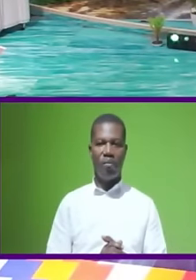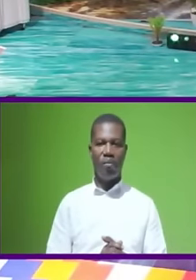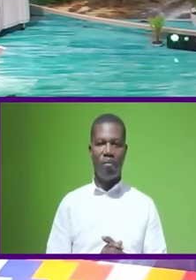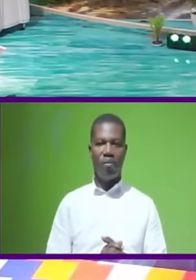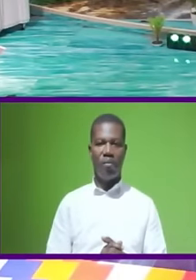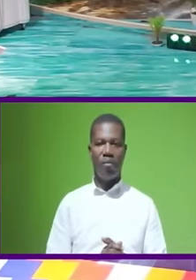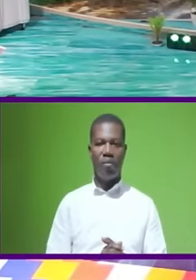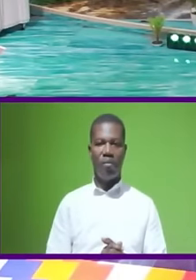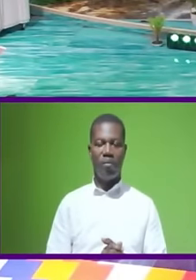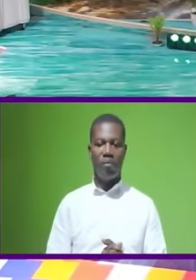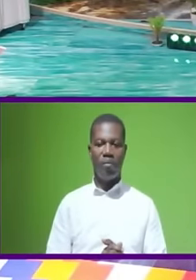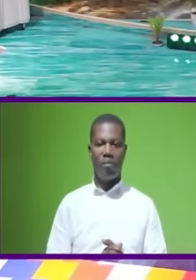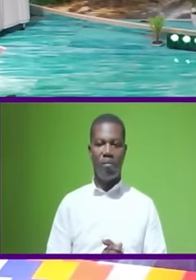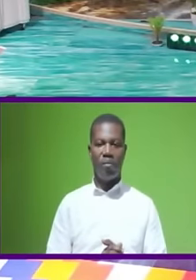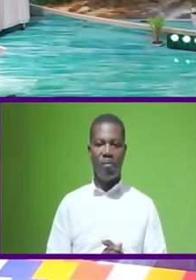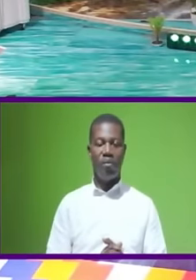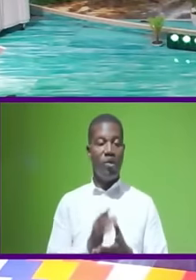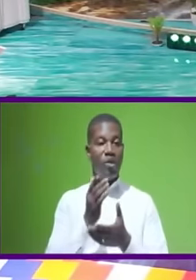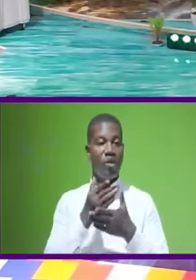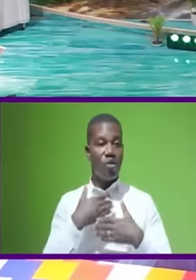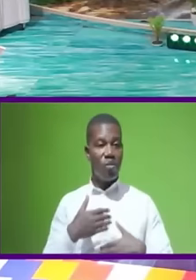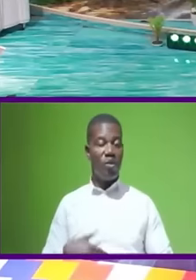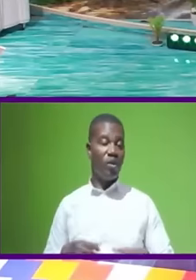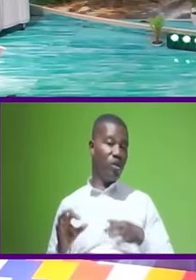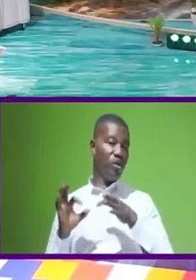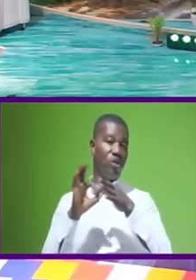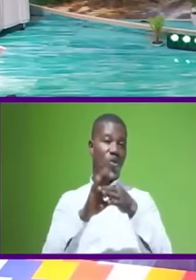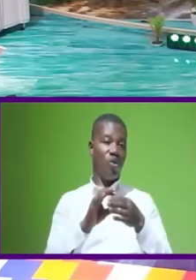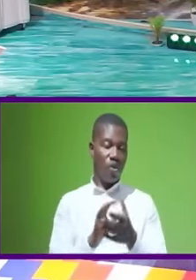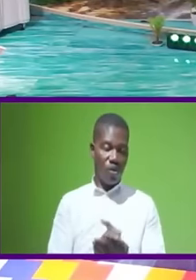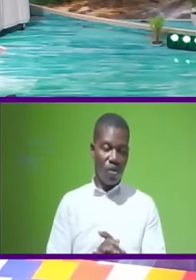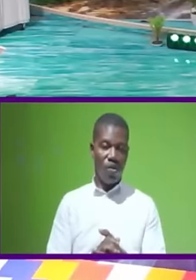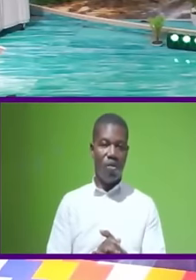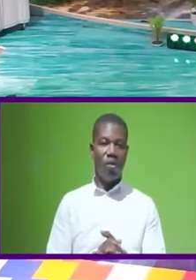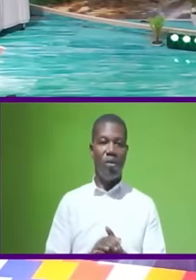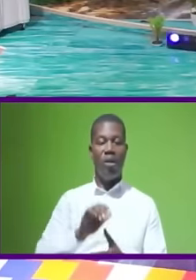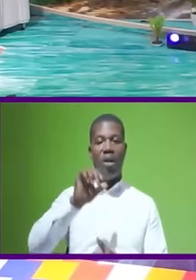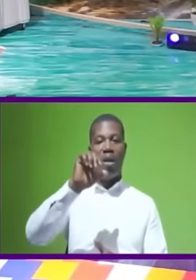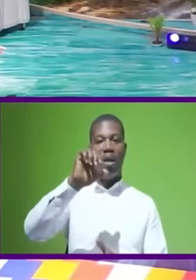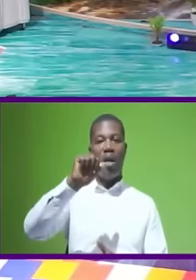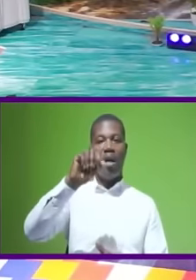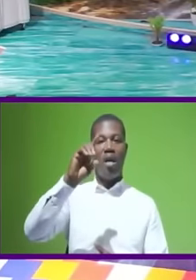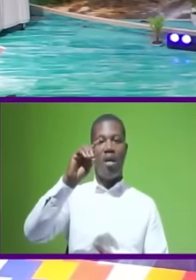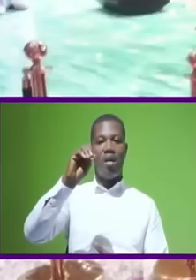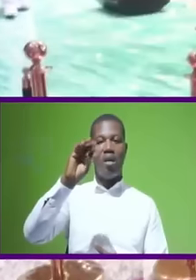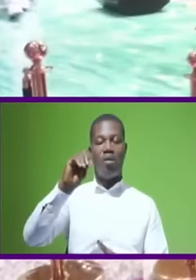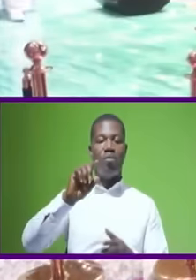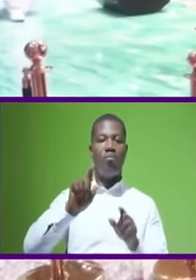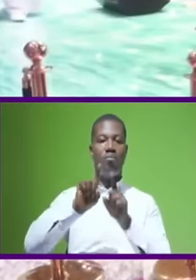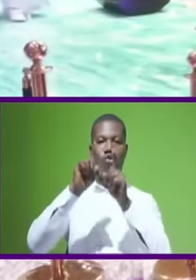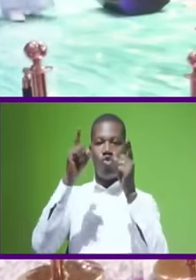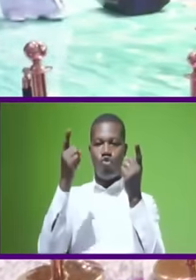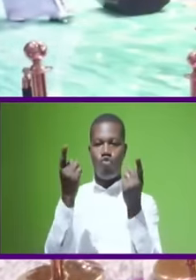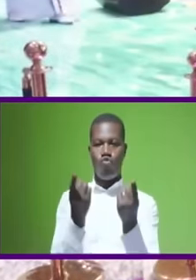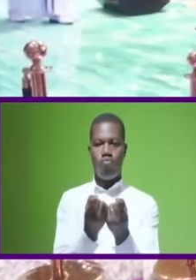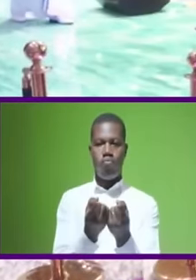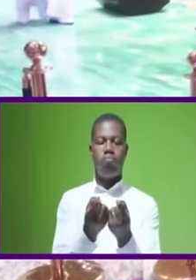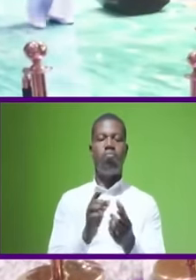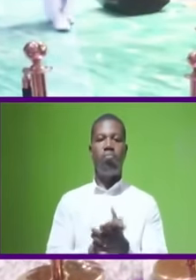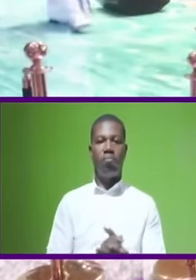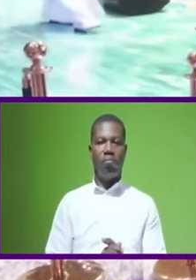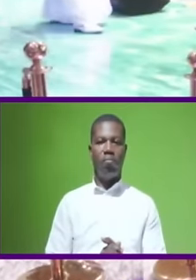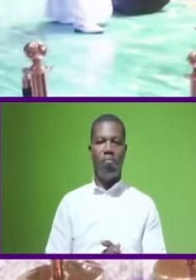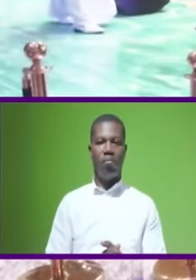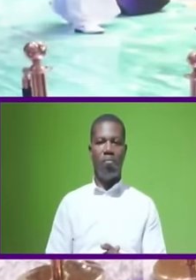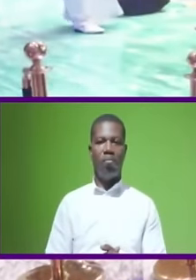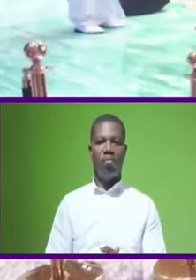Obia Abedom movement, you know, aya Adumu group. We have someone who has come to join the movement, that is Adum group,